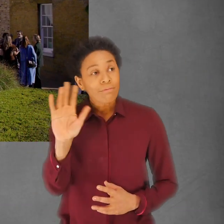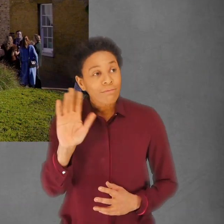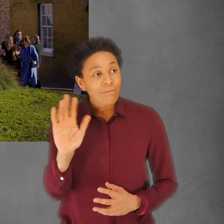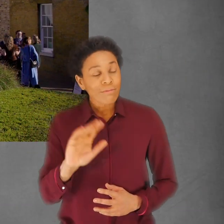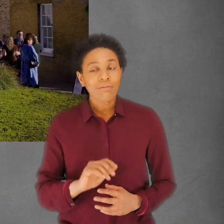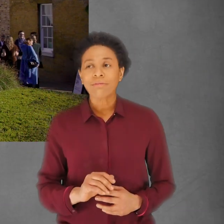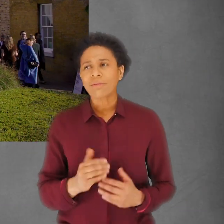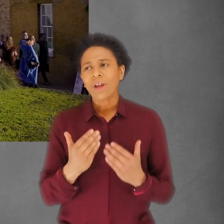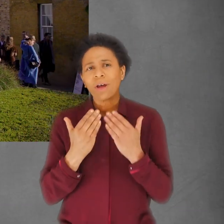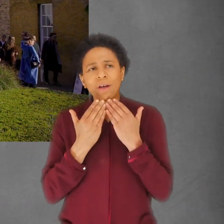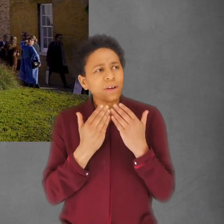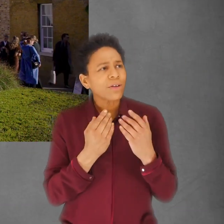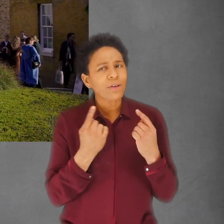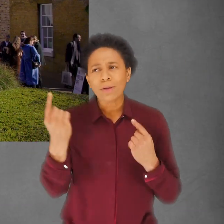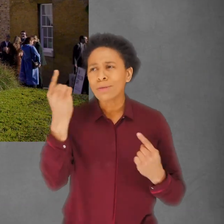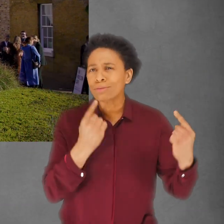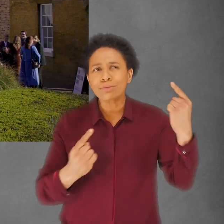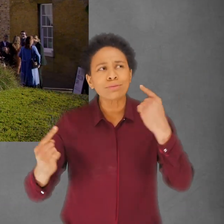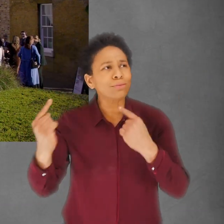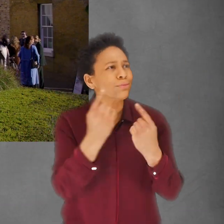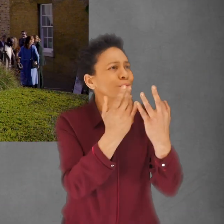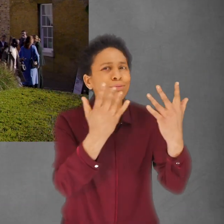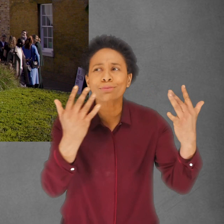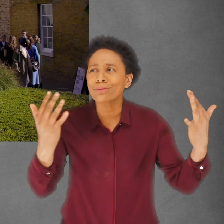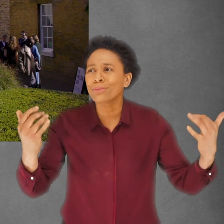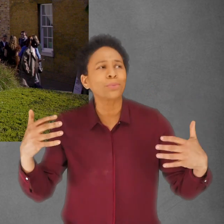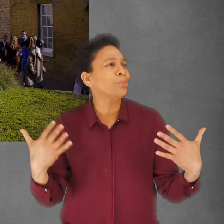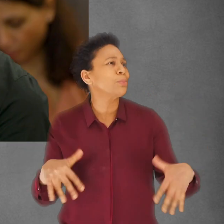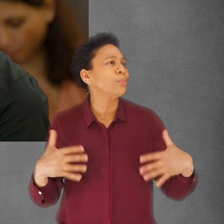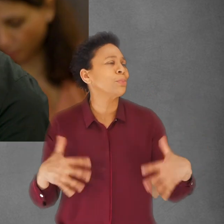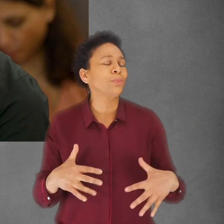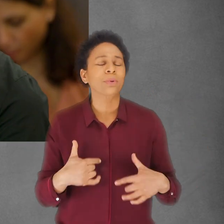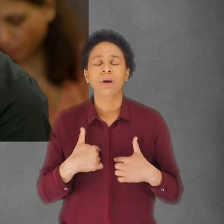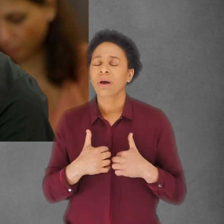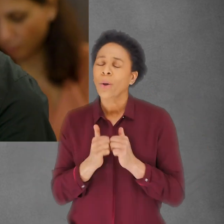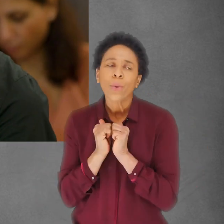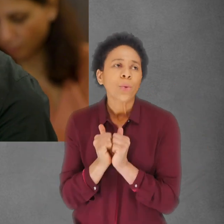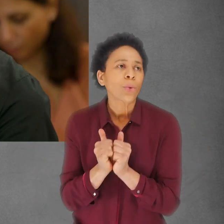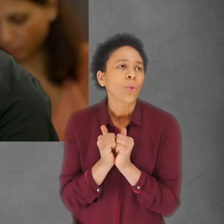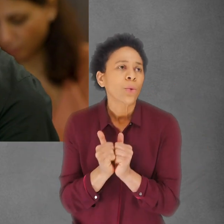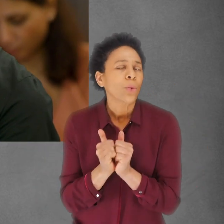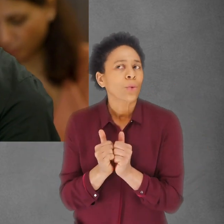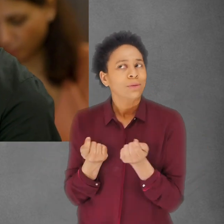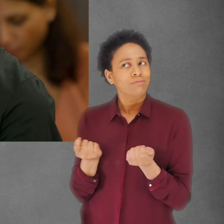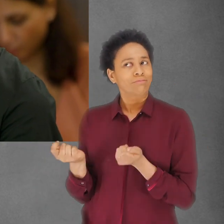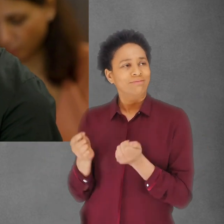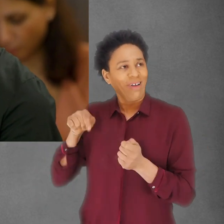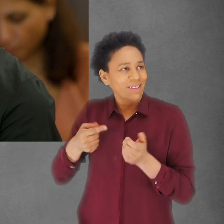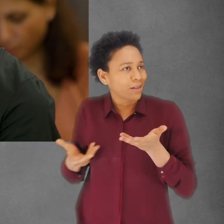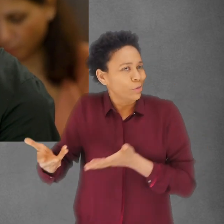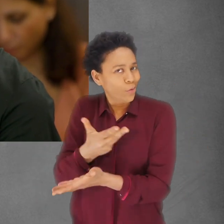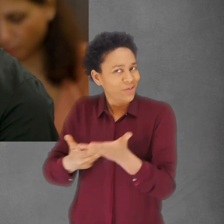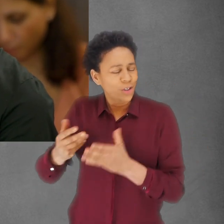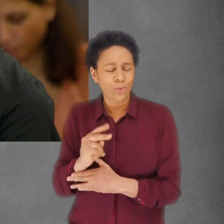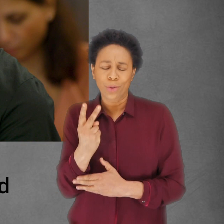Hi, everyone. Thank you so much for coming in such large numbers. It's an absolute honor for me to be